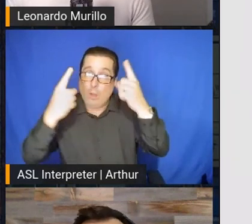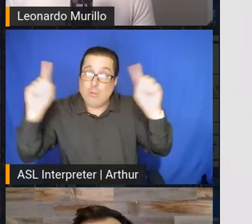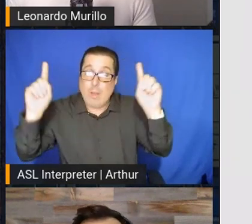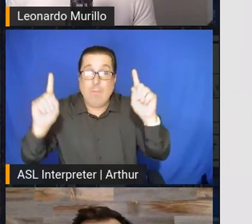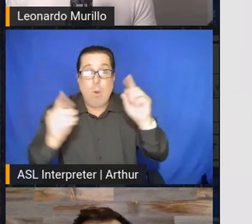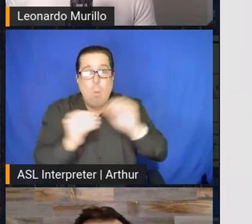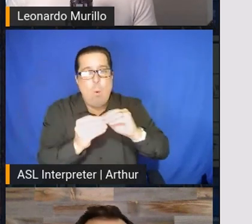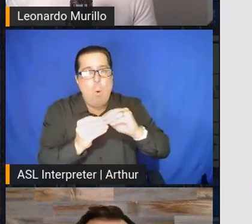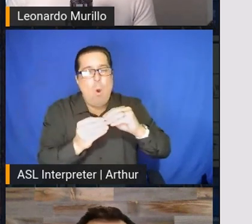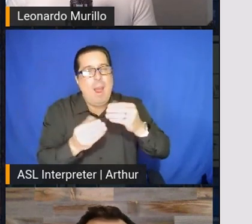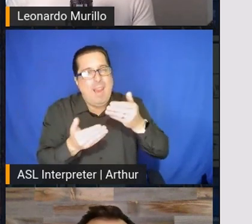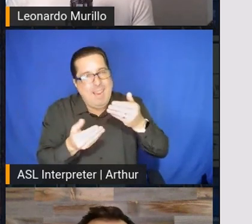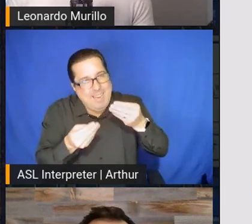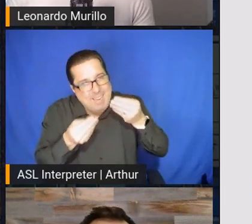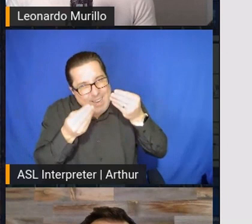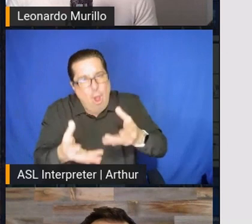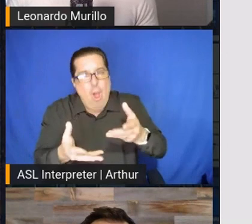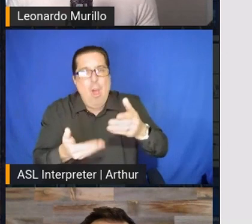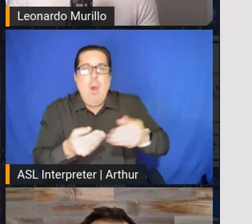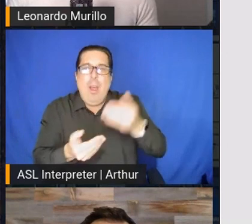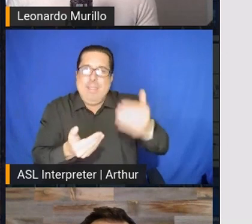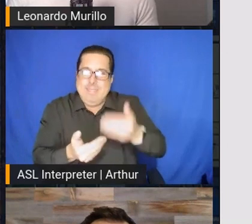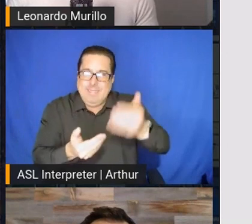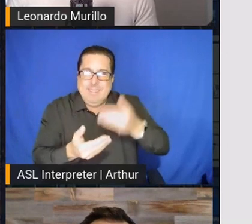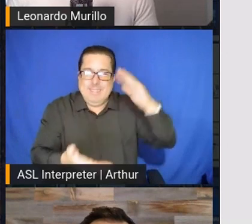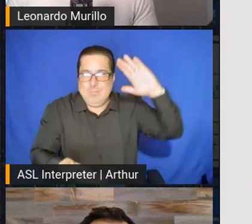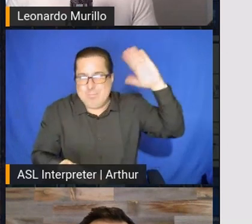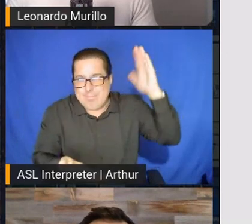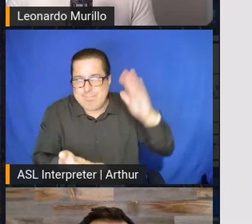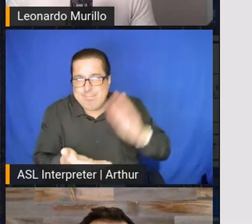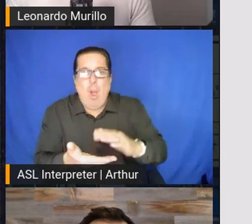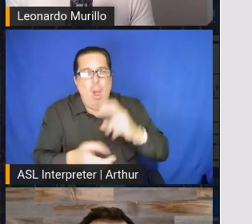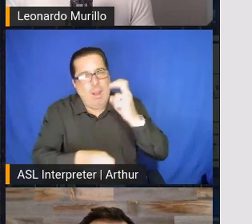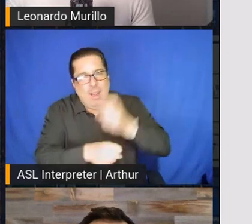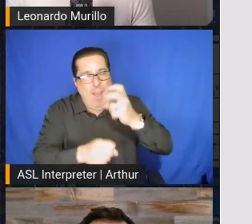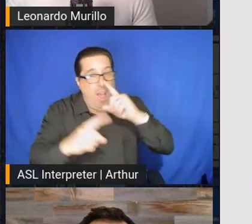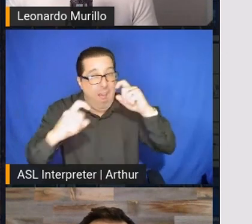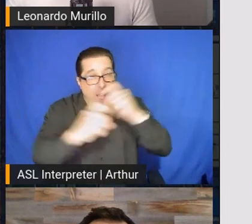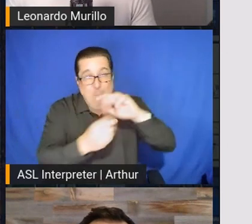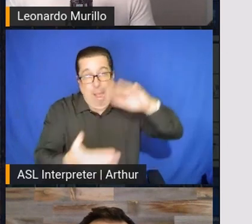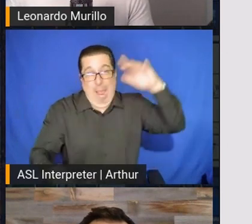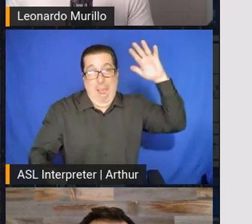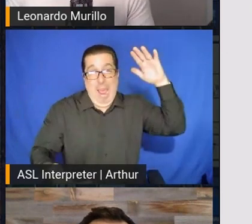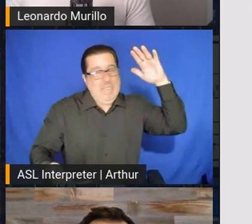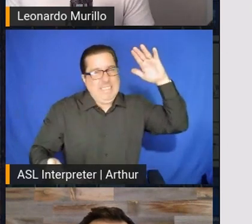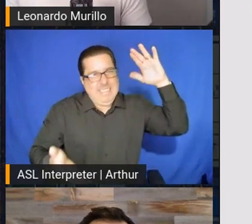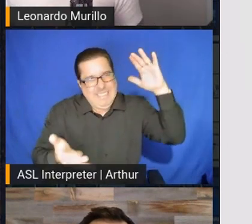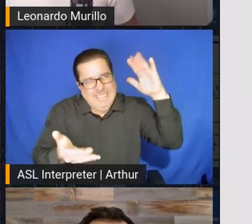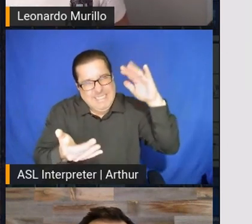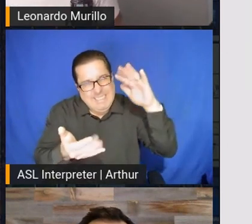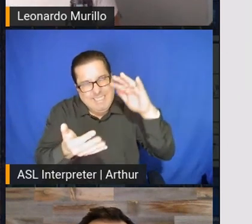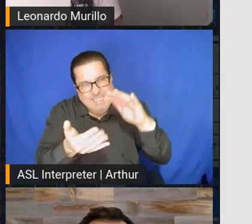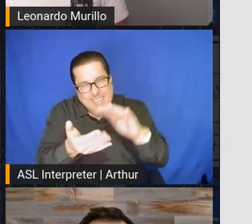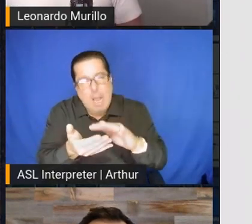right? You want to make things easier. You want to get to that outcome with less work, right?